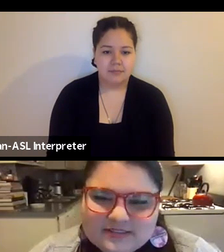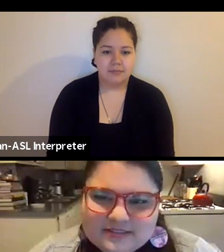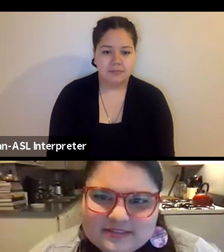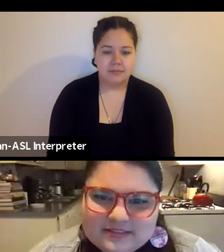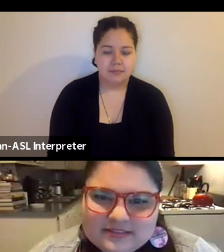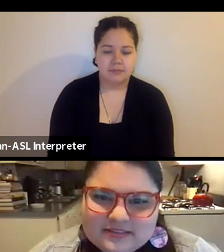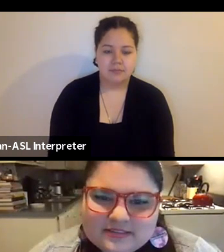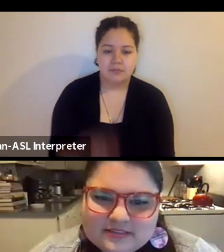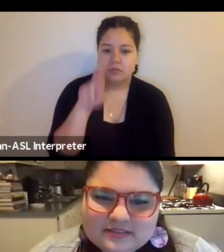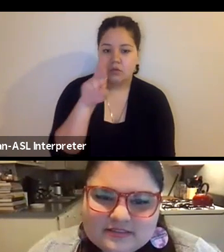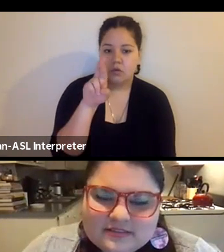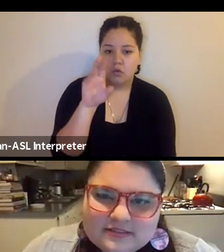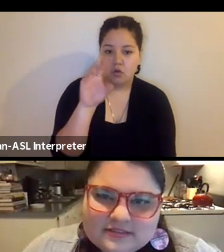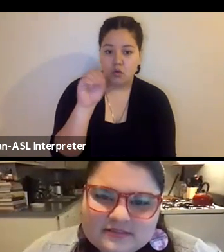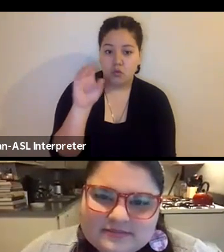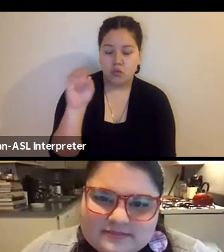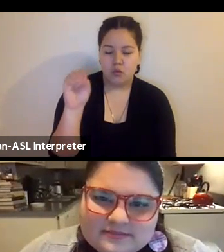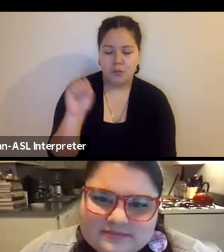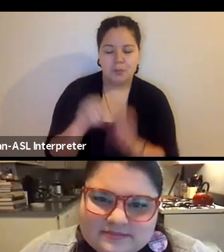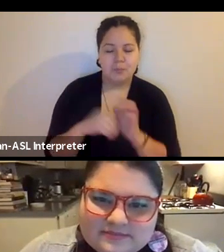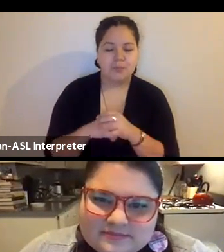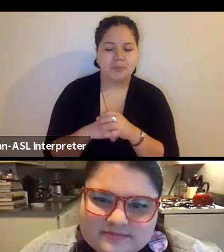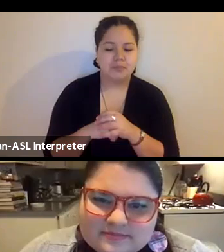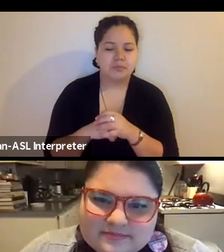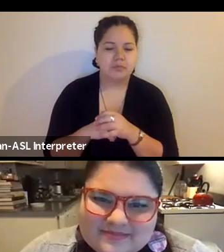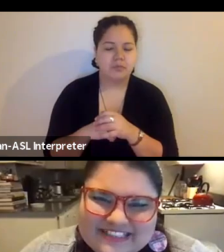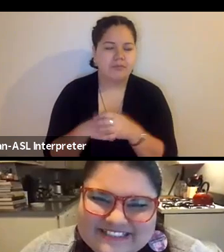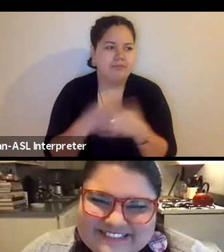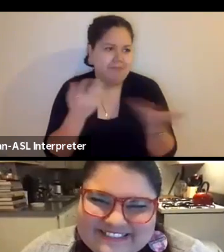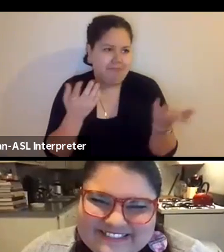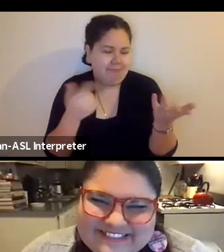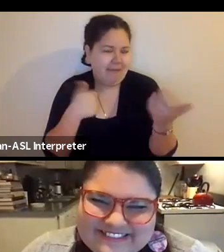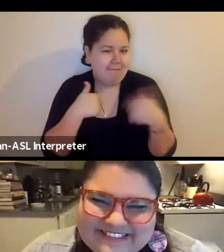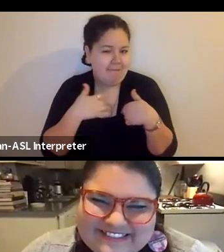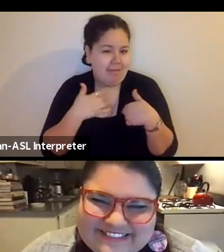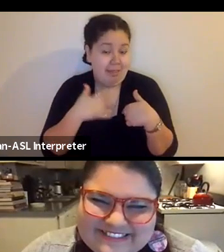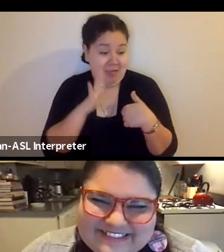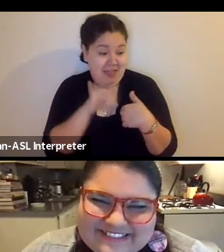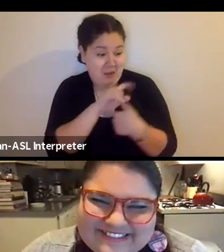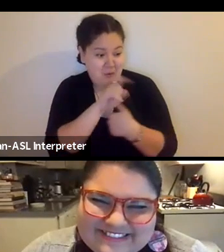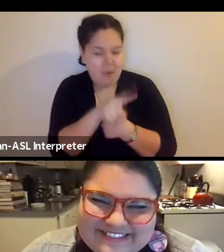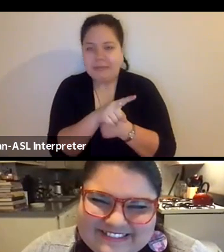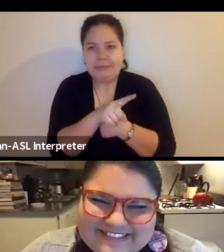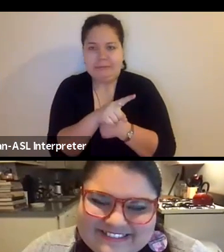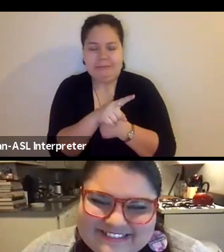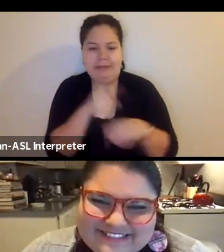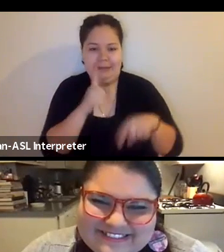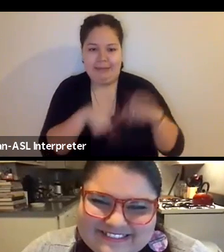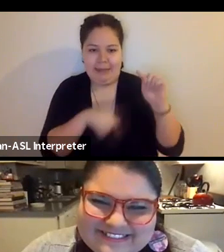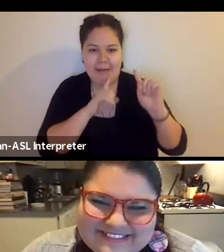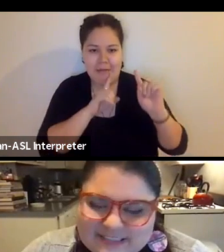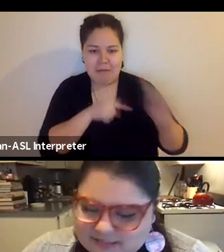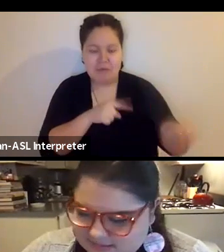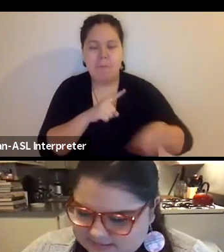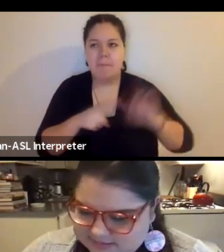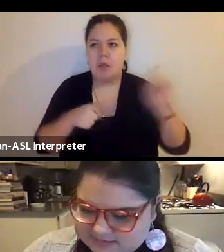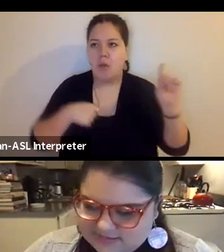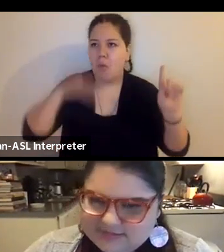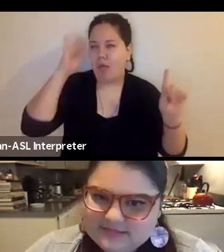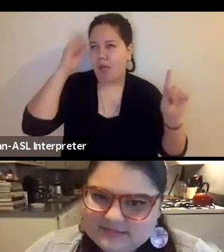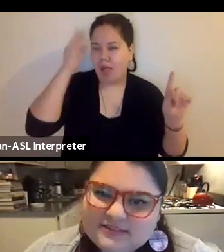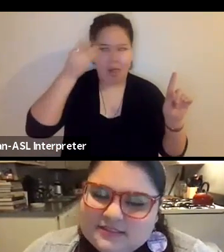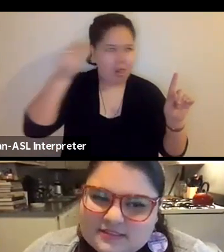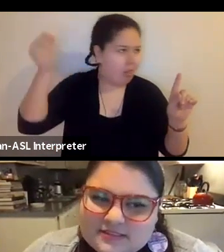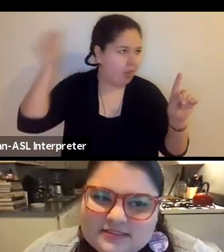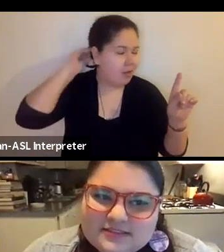I don't feel like I can address that question, so I'll leave that percolating on a different burner.